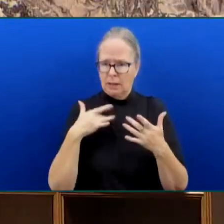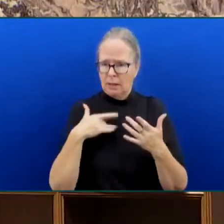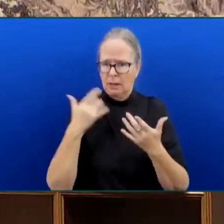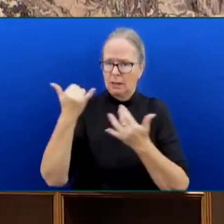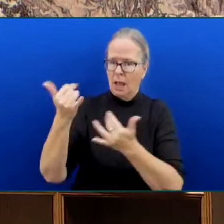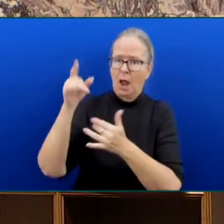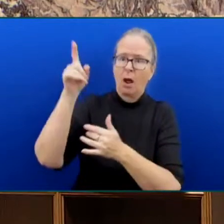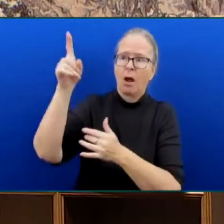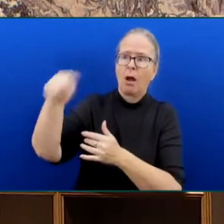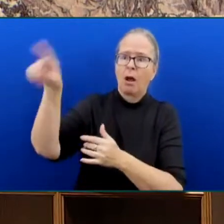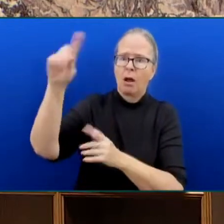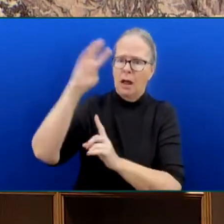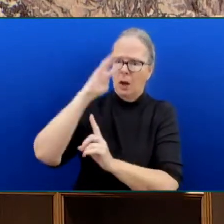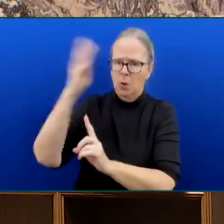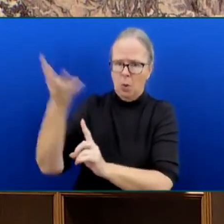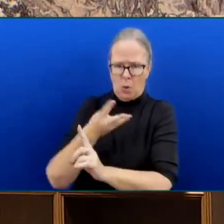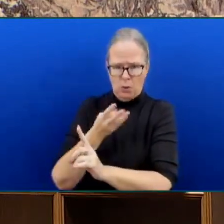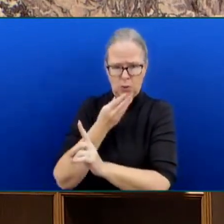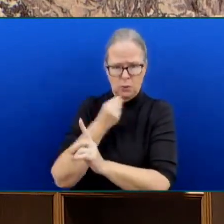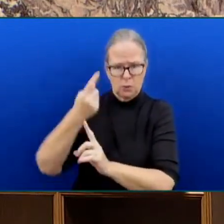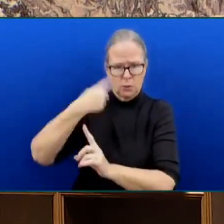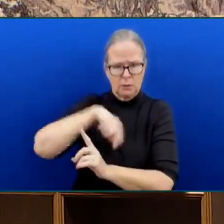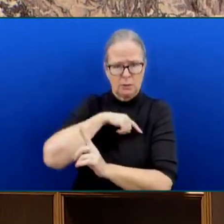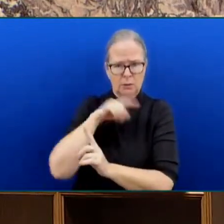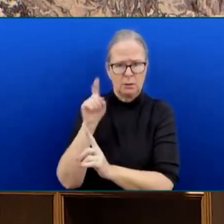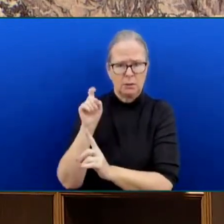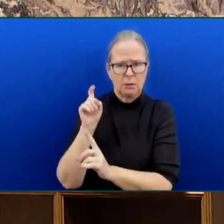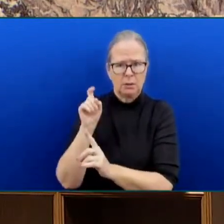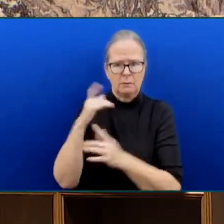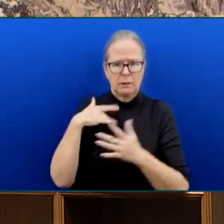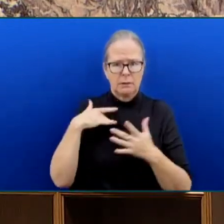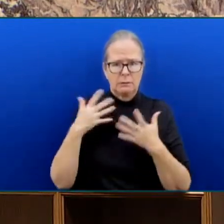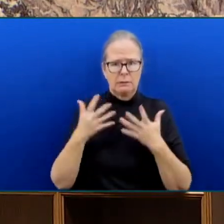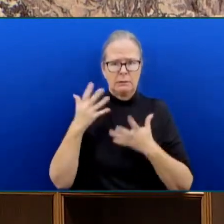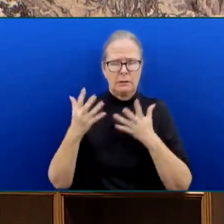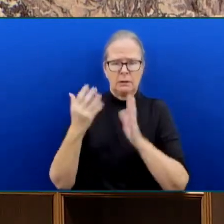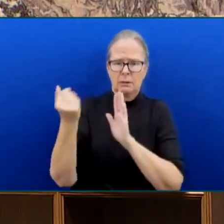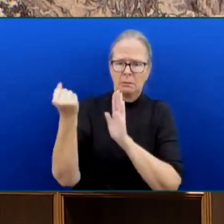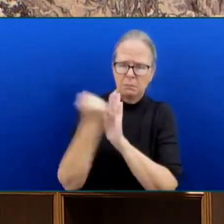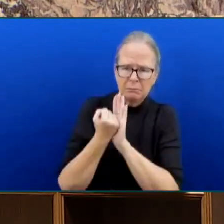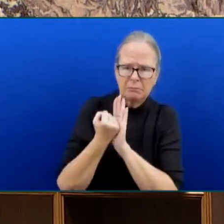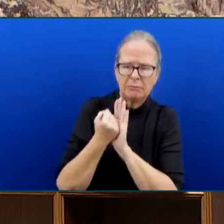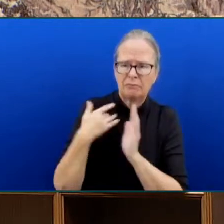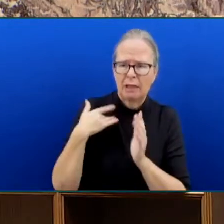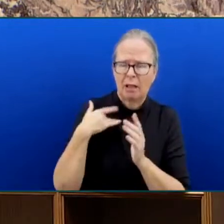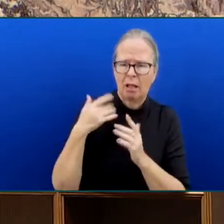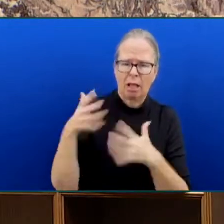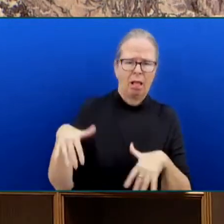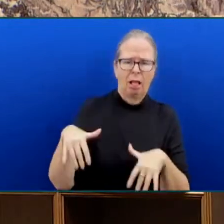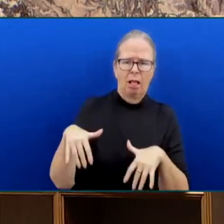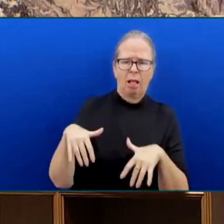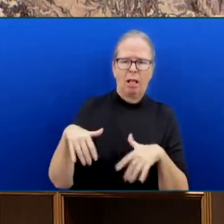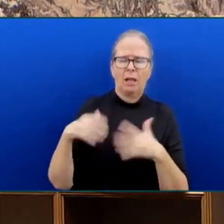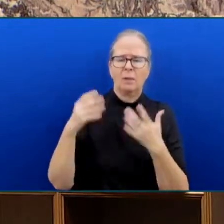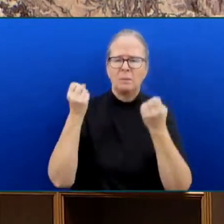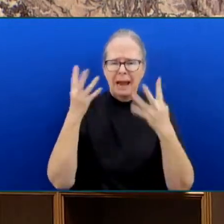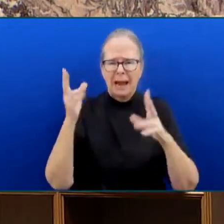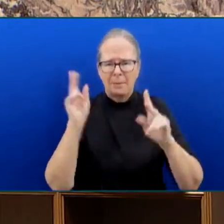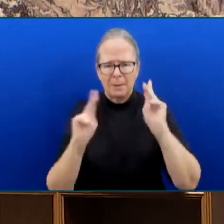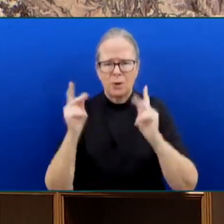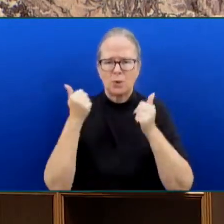Thankfully, many people with platforms, including elected representatives, have gone out of their way to show them that they are not